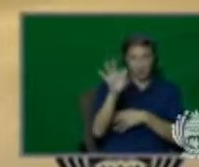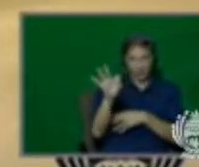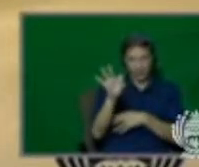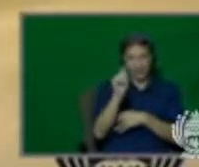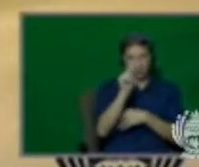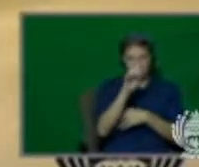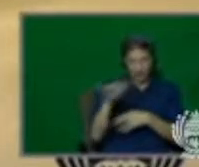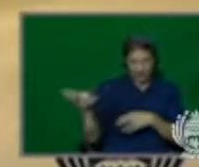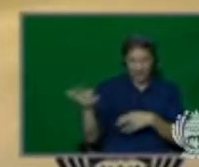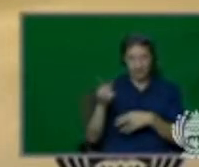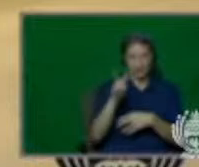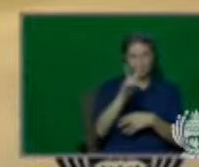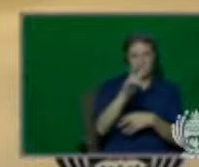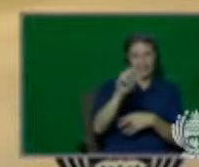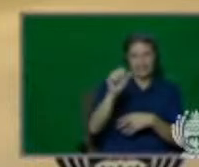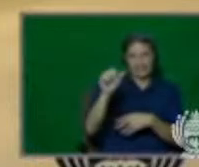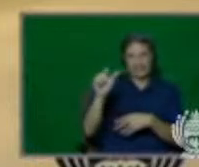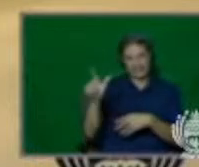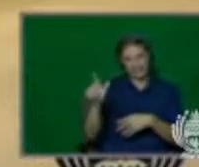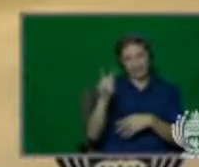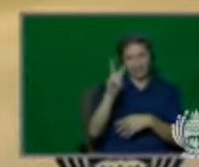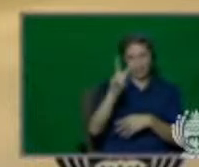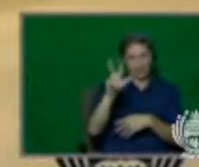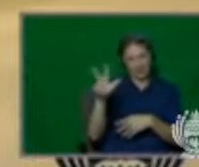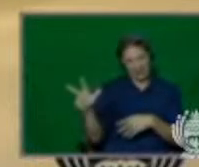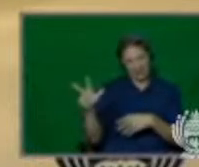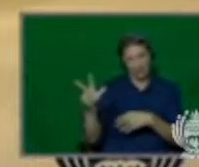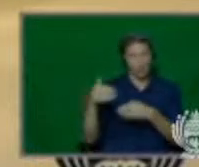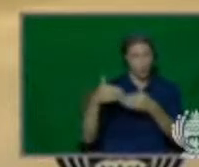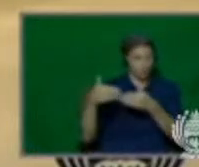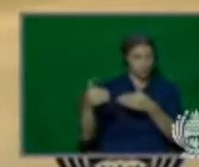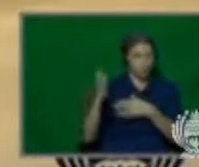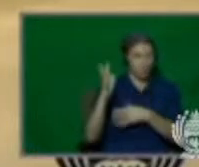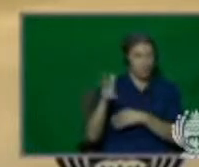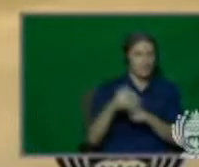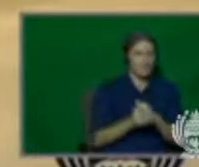27-28. Provinces will receive